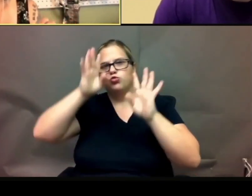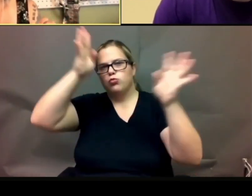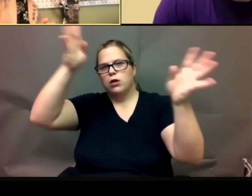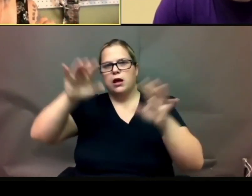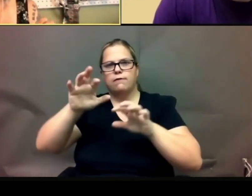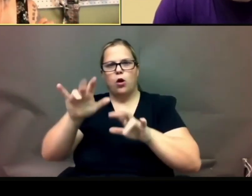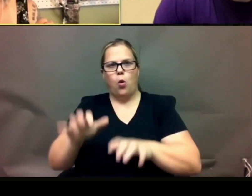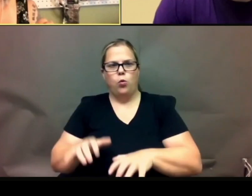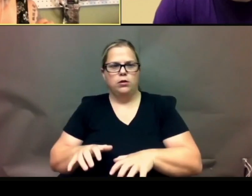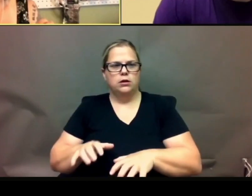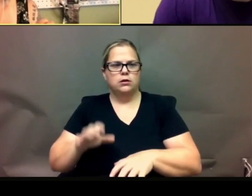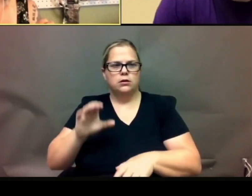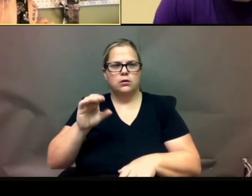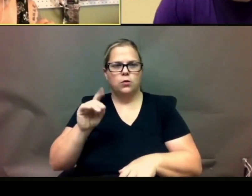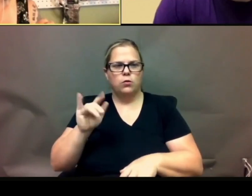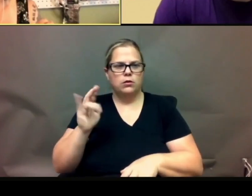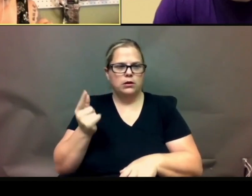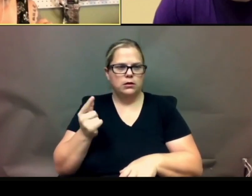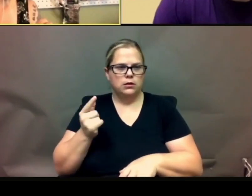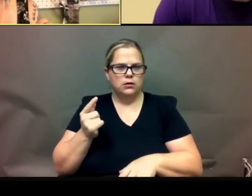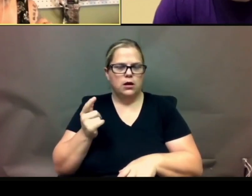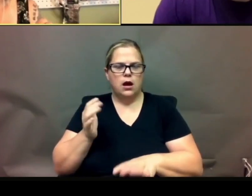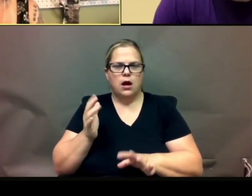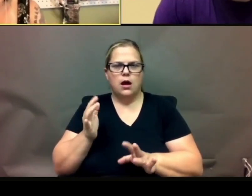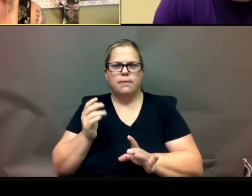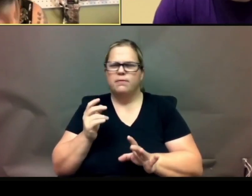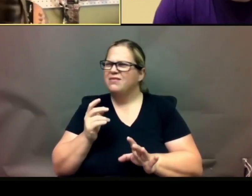Was it creative coding, or was it